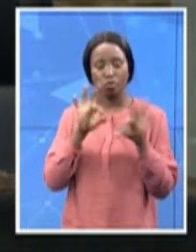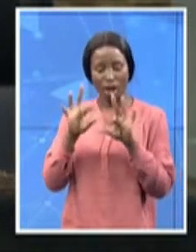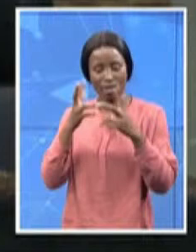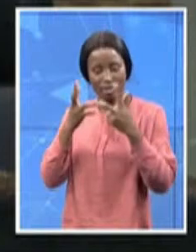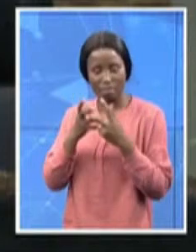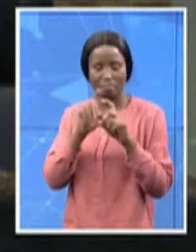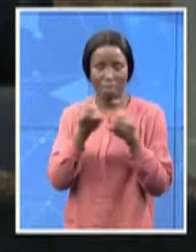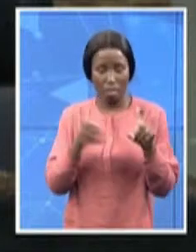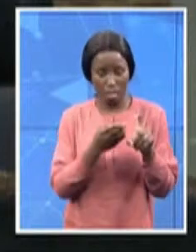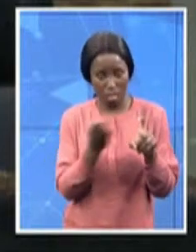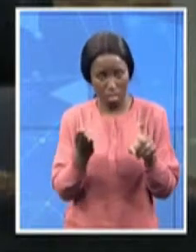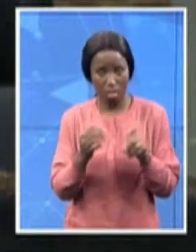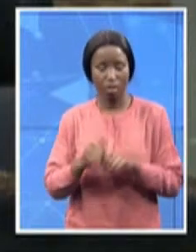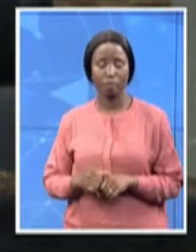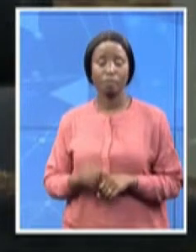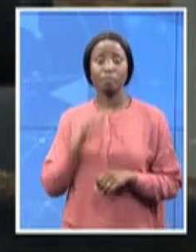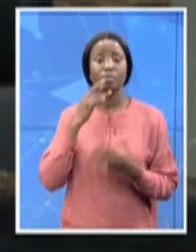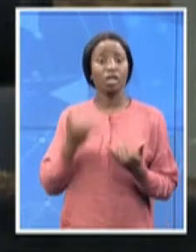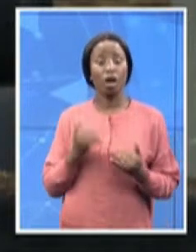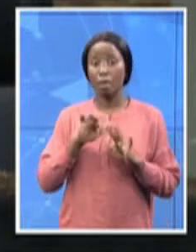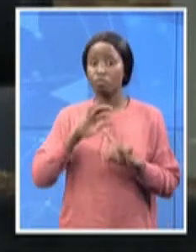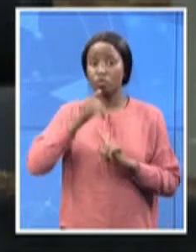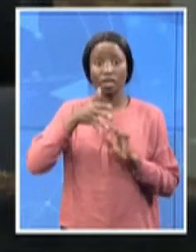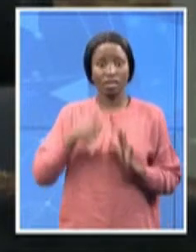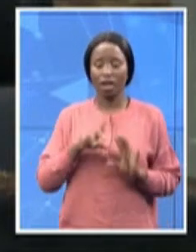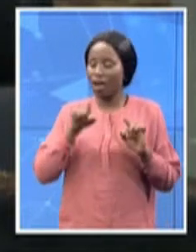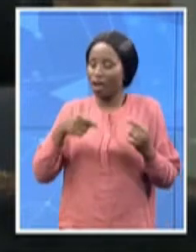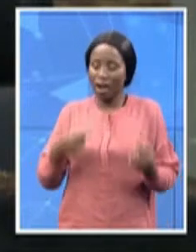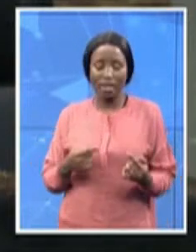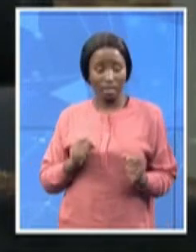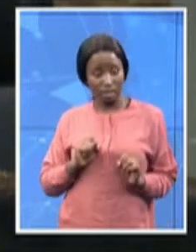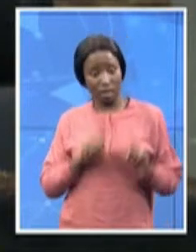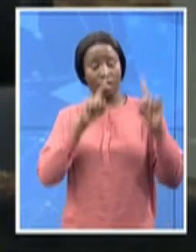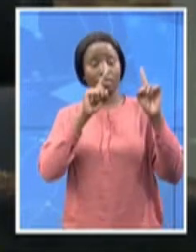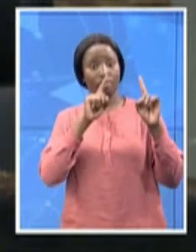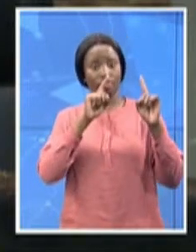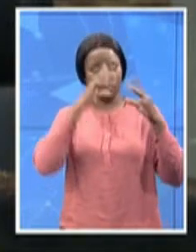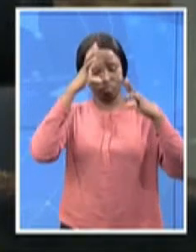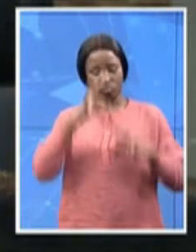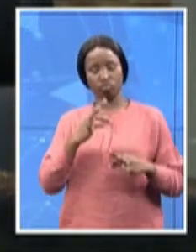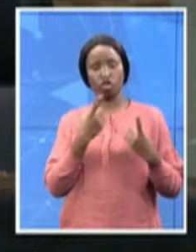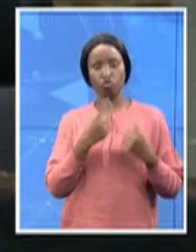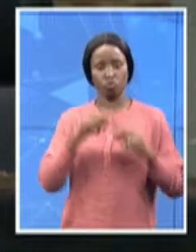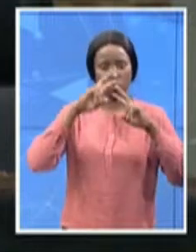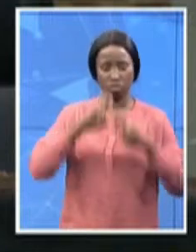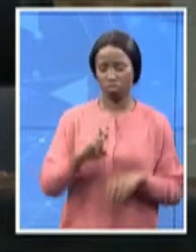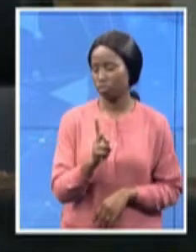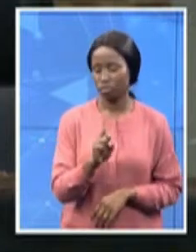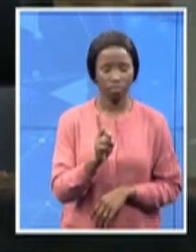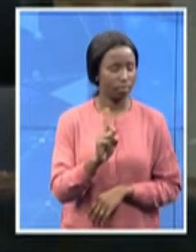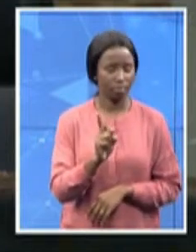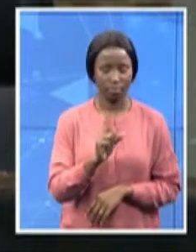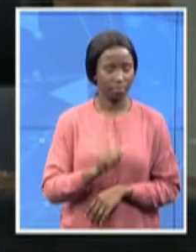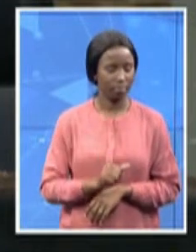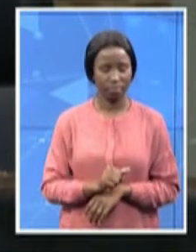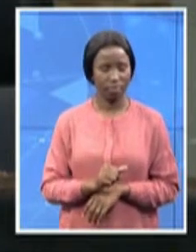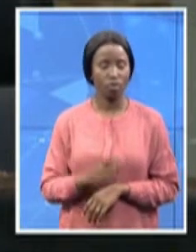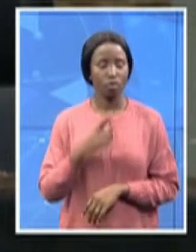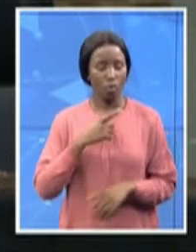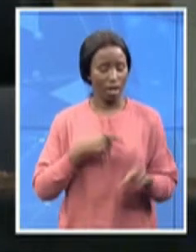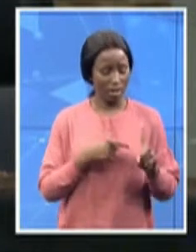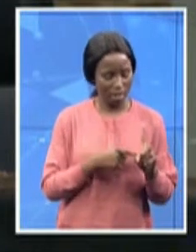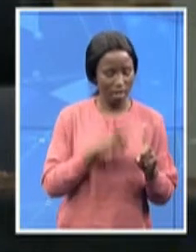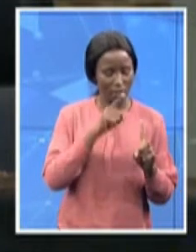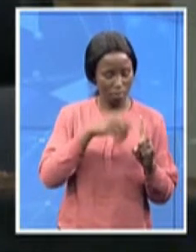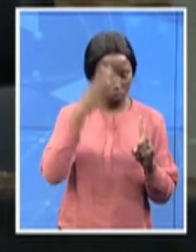on her own accord if she gets to know about the breach of the Code, nor